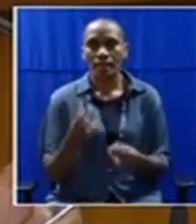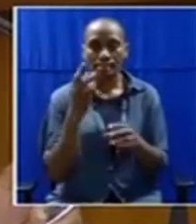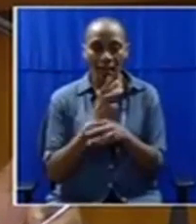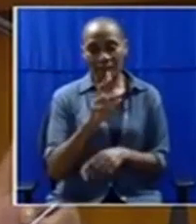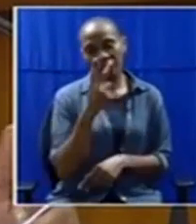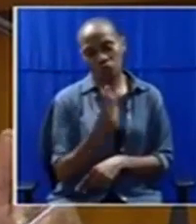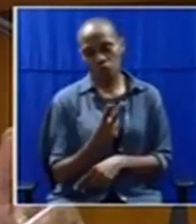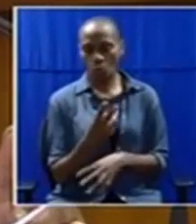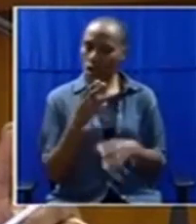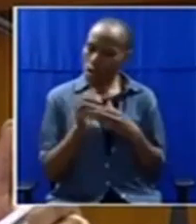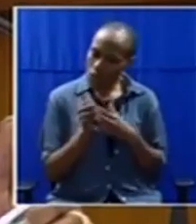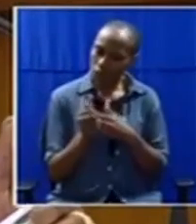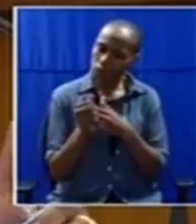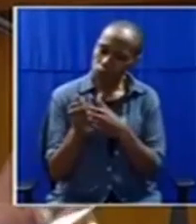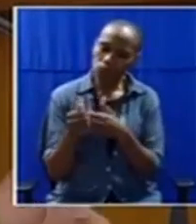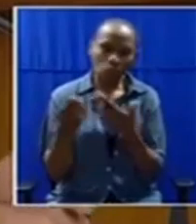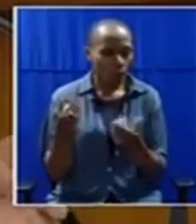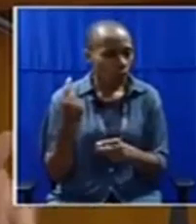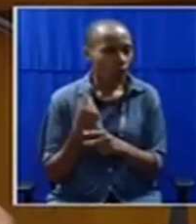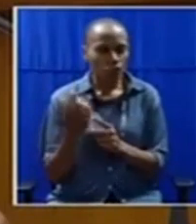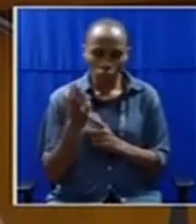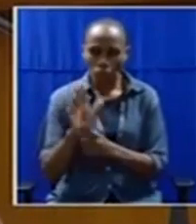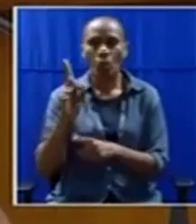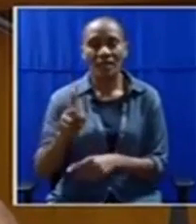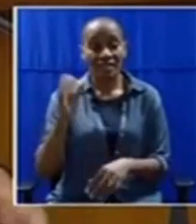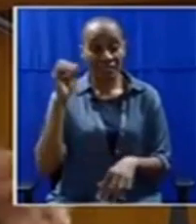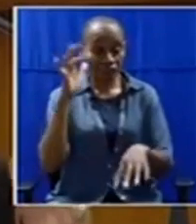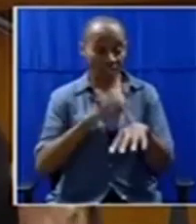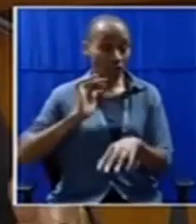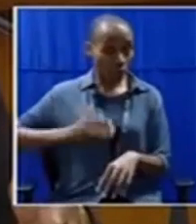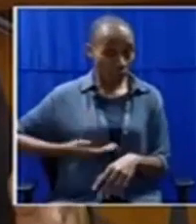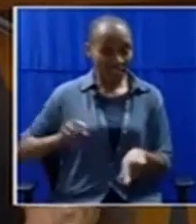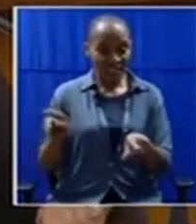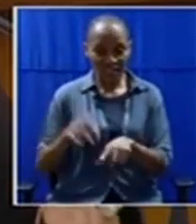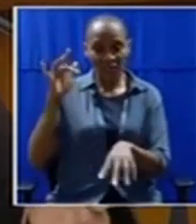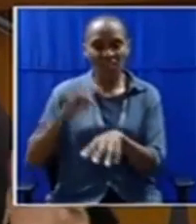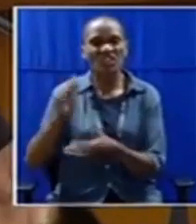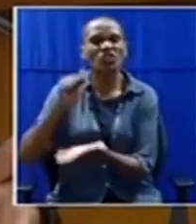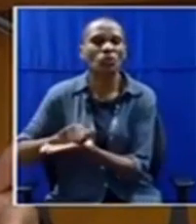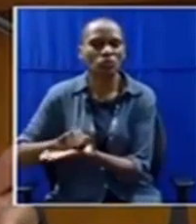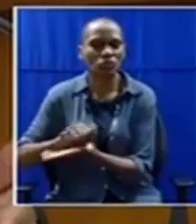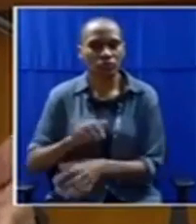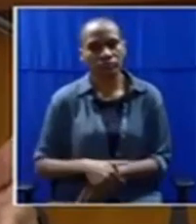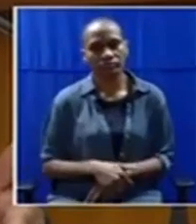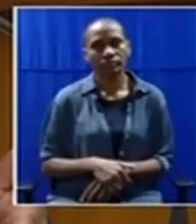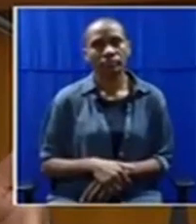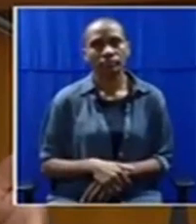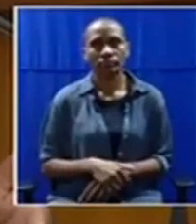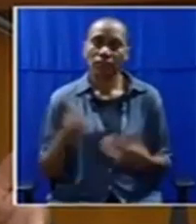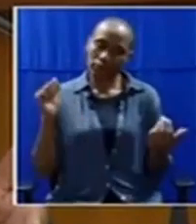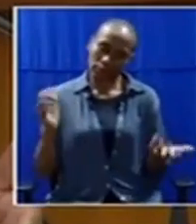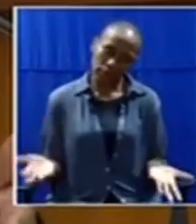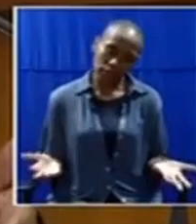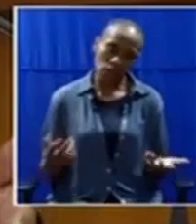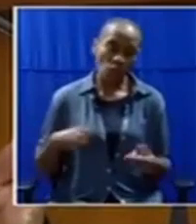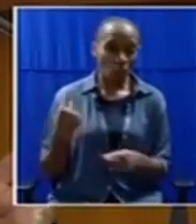outstanding women bears testimony to the saying that watinta bafazi, watinta imbogoto. Though our